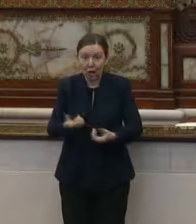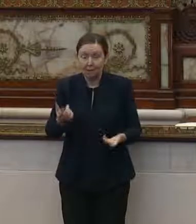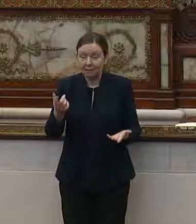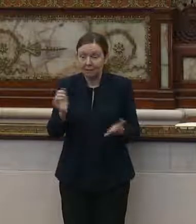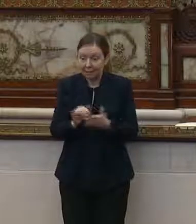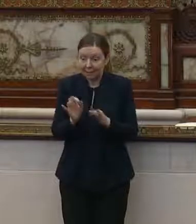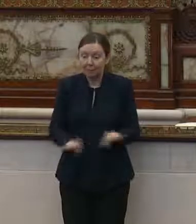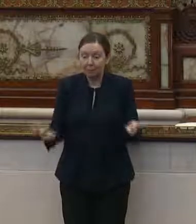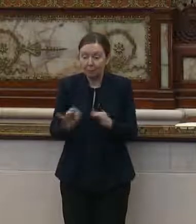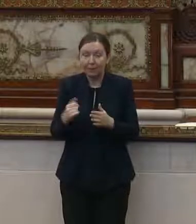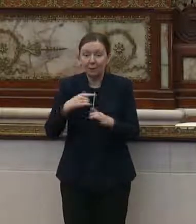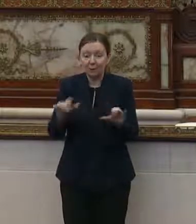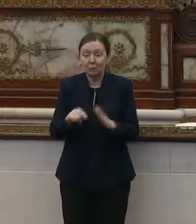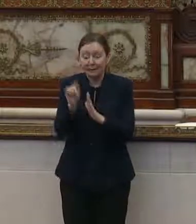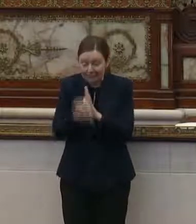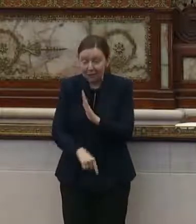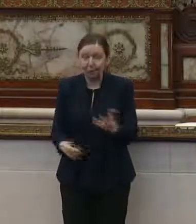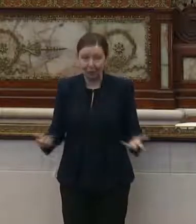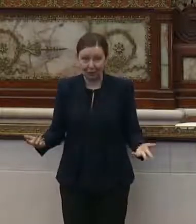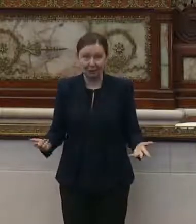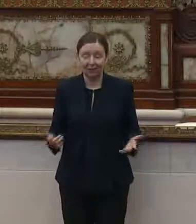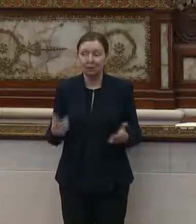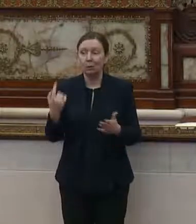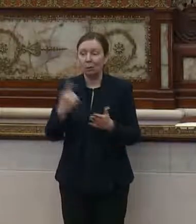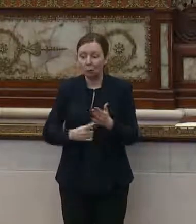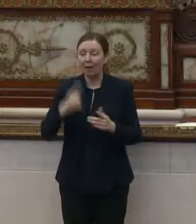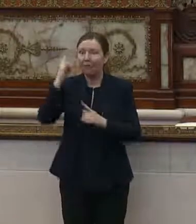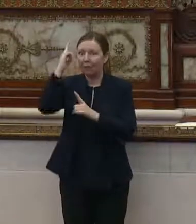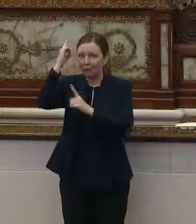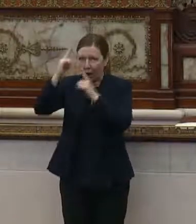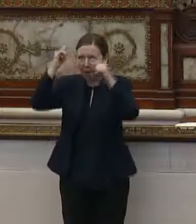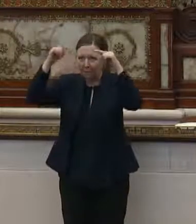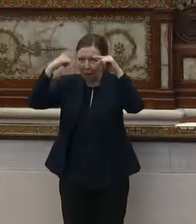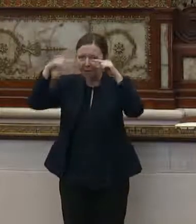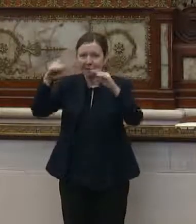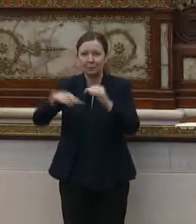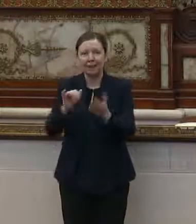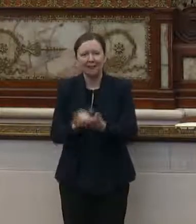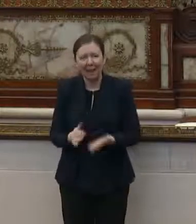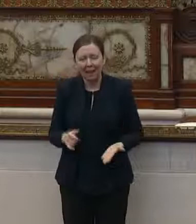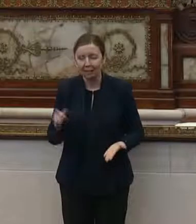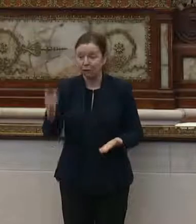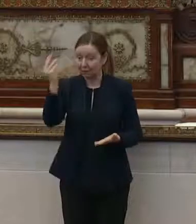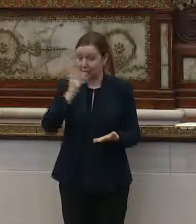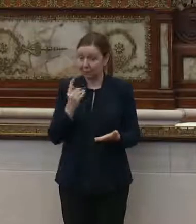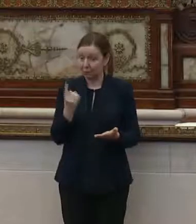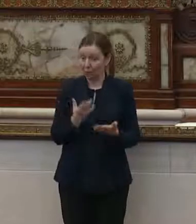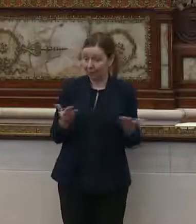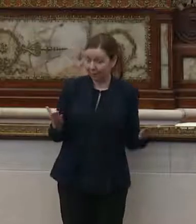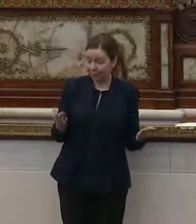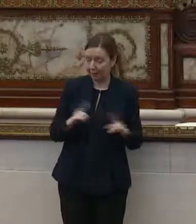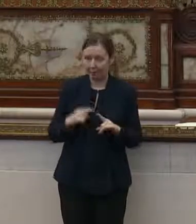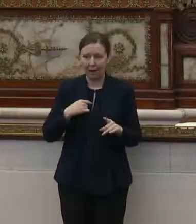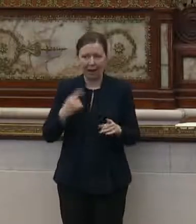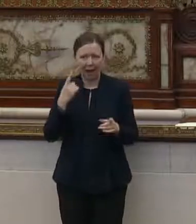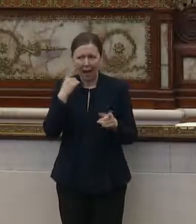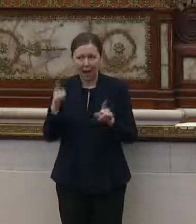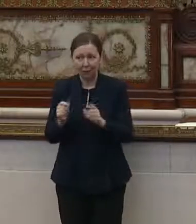it's important that we do a deeper dive into what the thought process was behind that. Because again, you're telling us one thing, but I agree